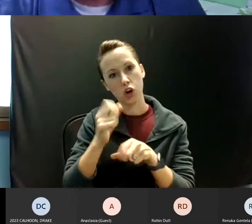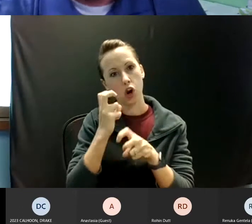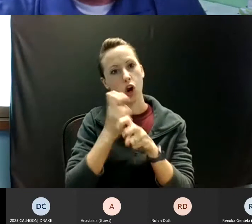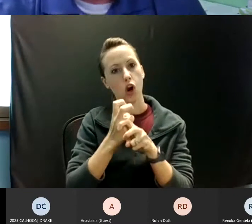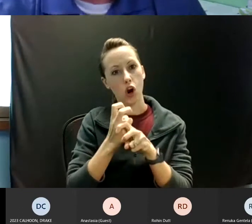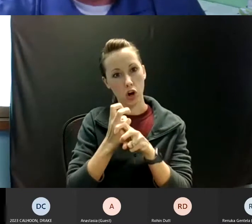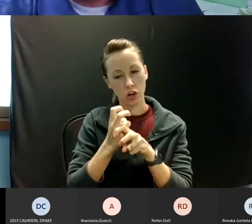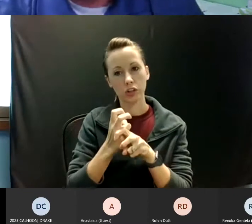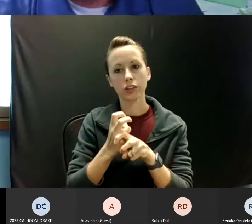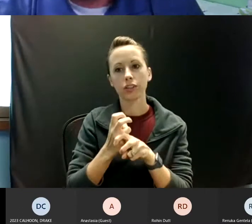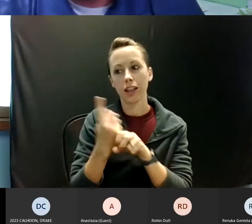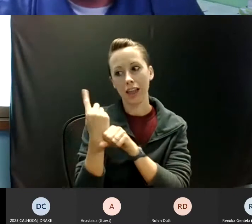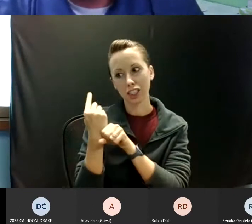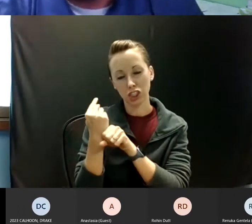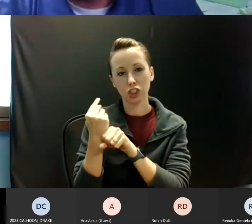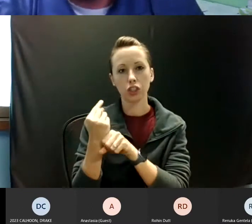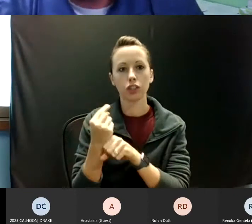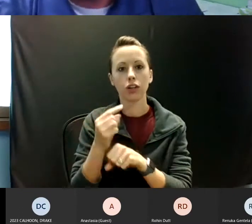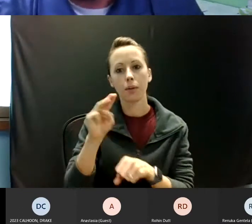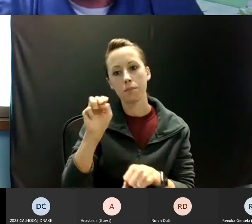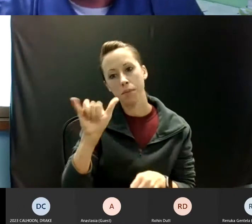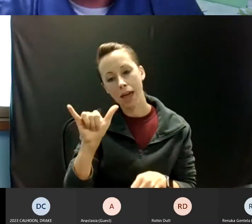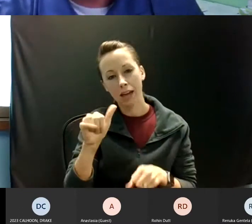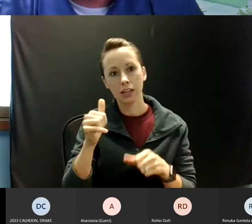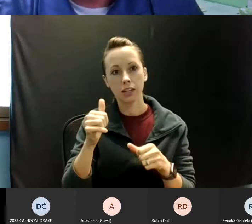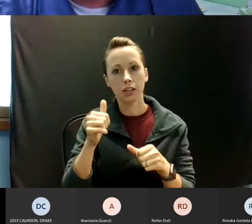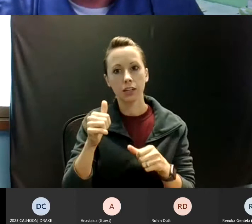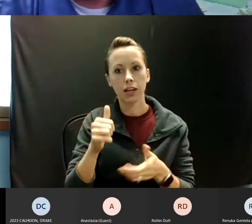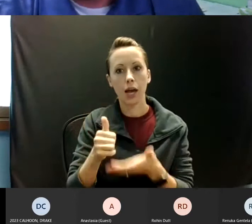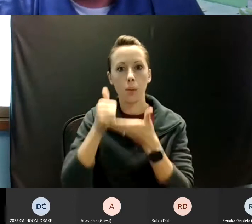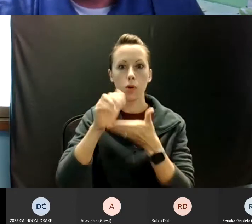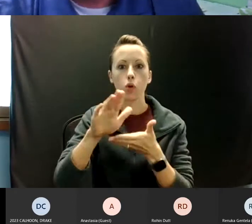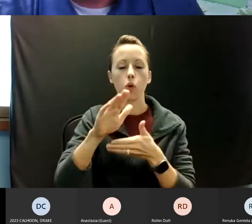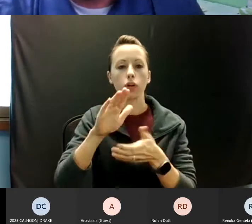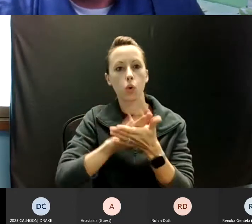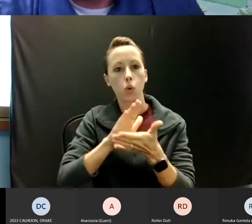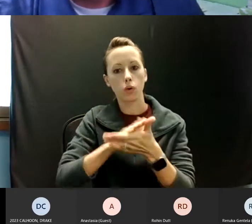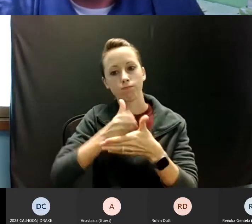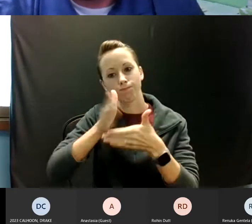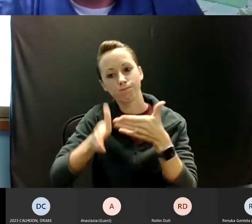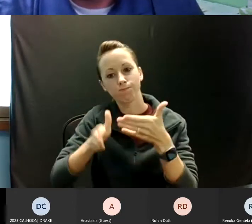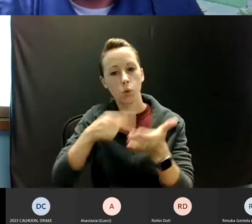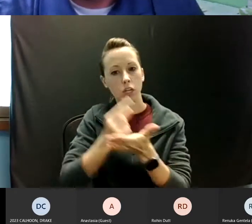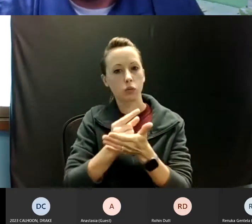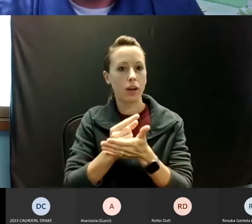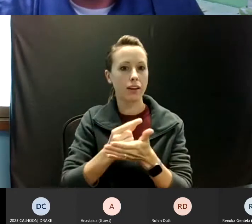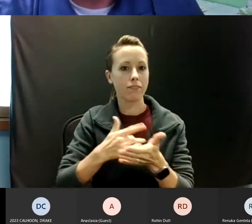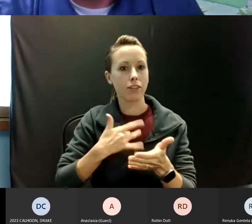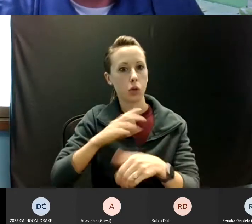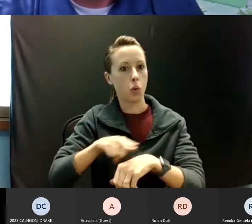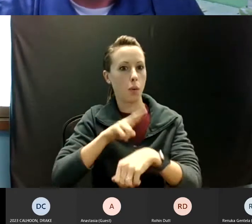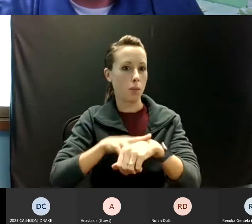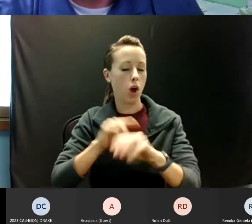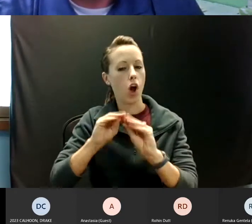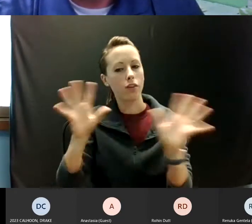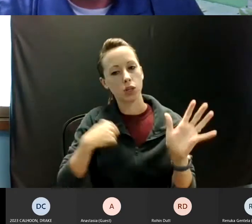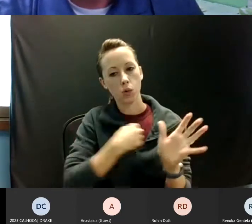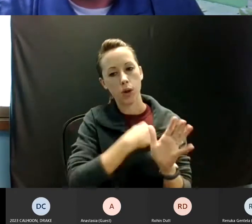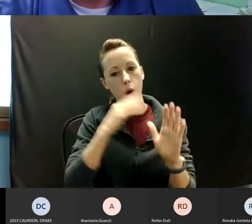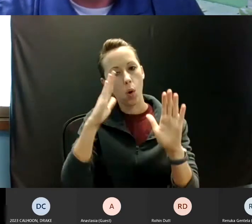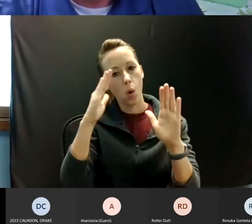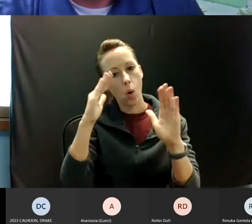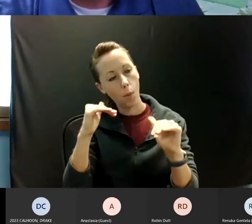as normal as possible. But I know that there are things about your senior year, and I, you know, obviously we all hope that we're not having to